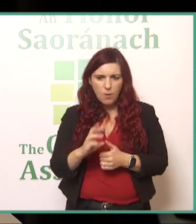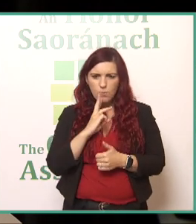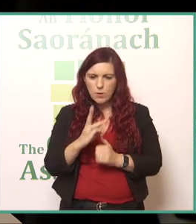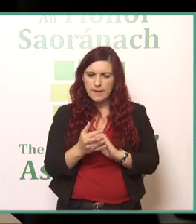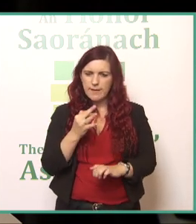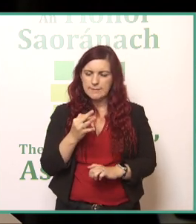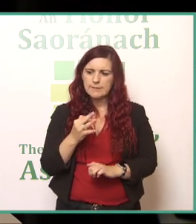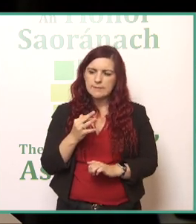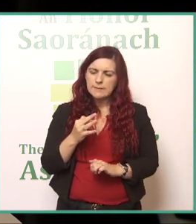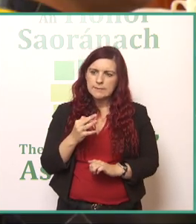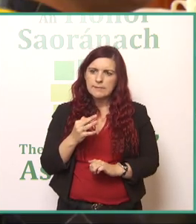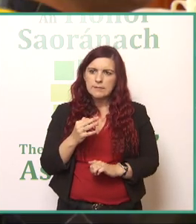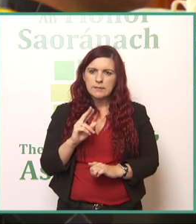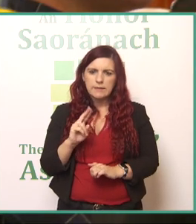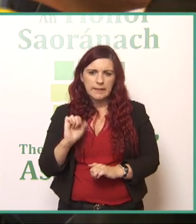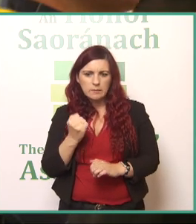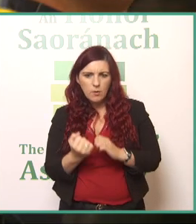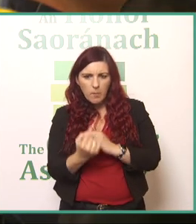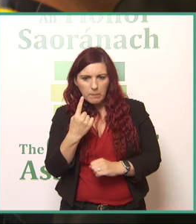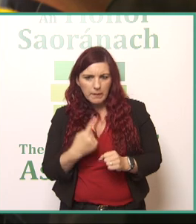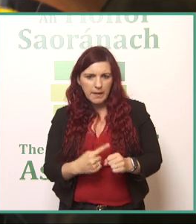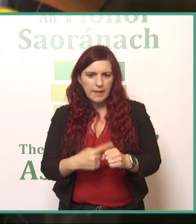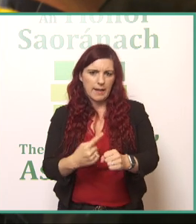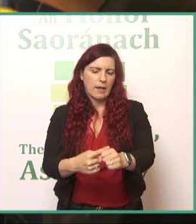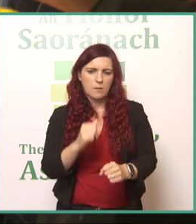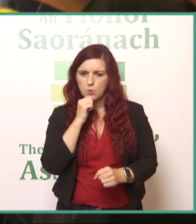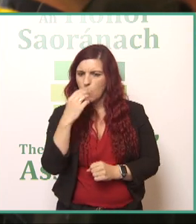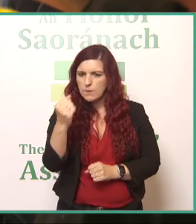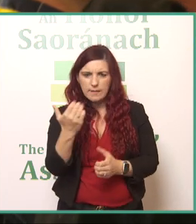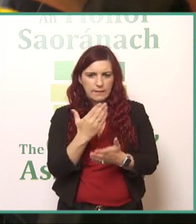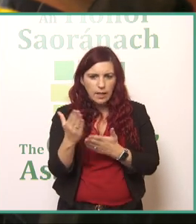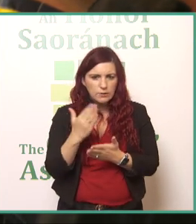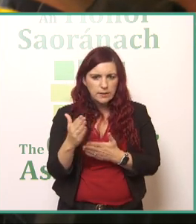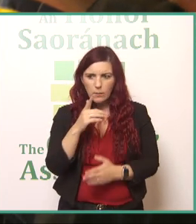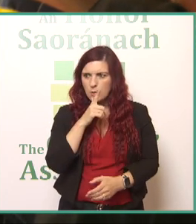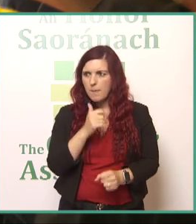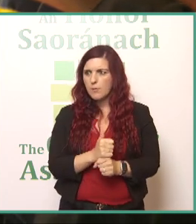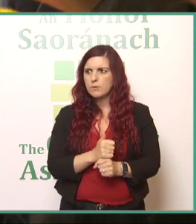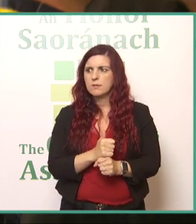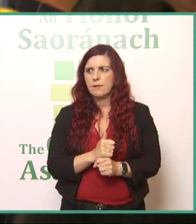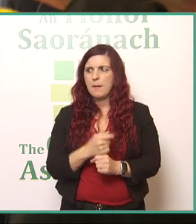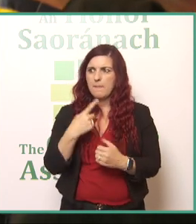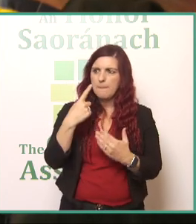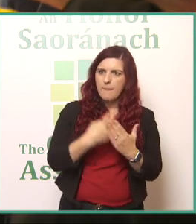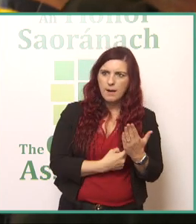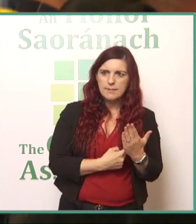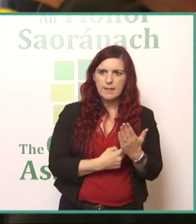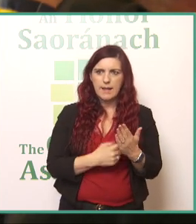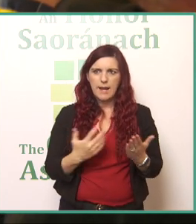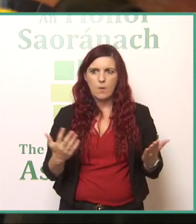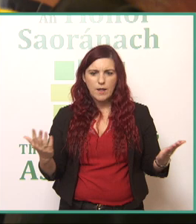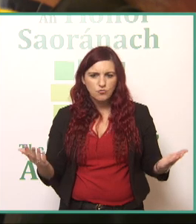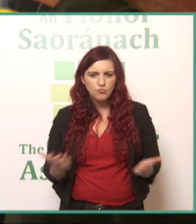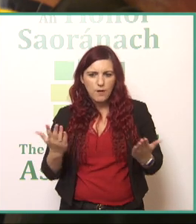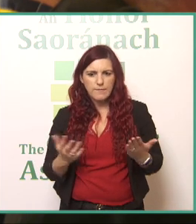find keeps coming up, that we don't have that clarity in relation to policy and how that drives how we